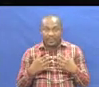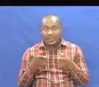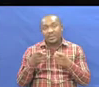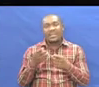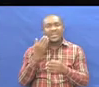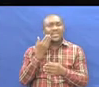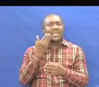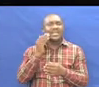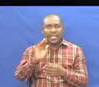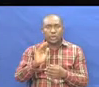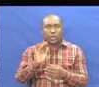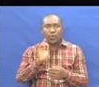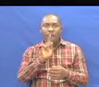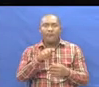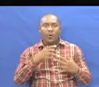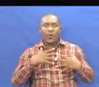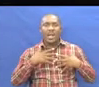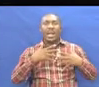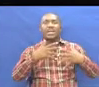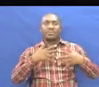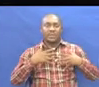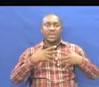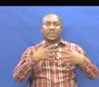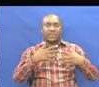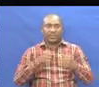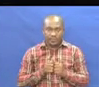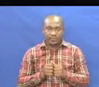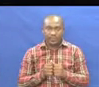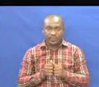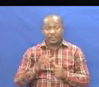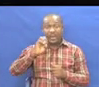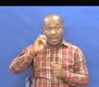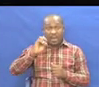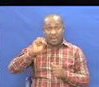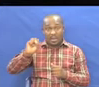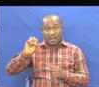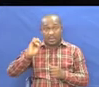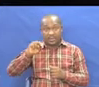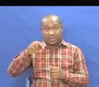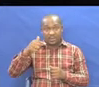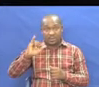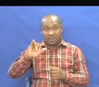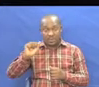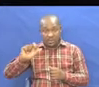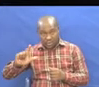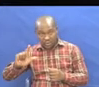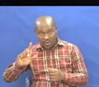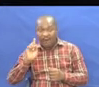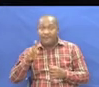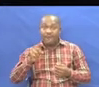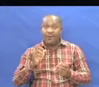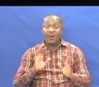Oxygen is essential for respiration. Oxygen is essential for the life of living